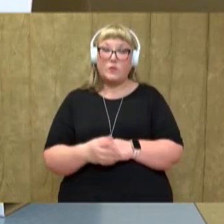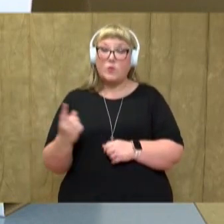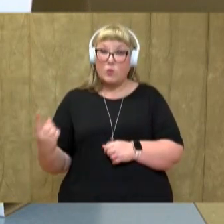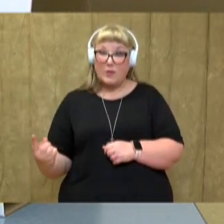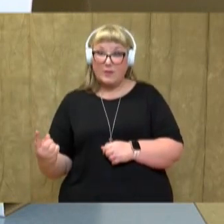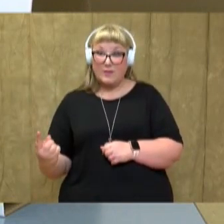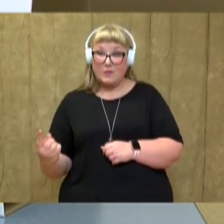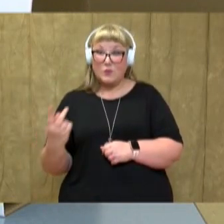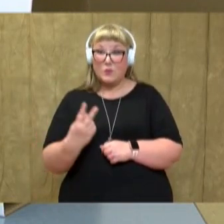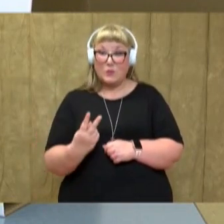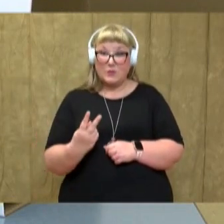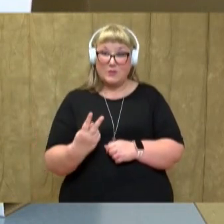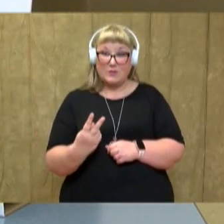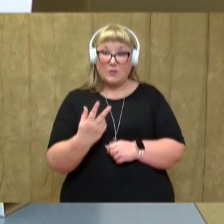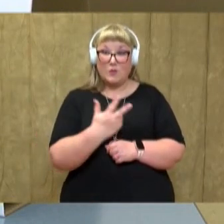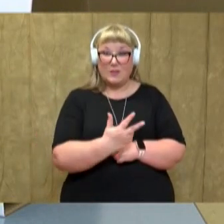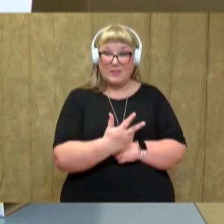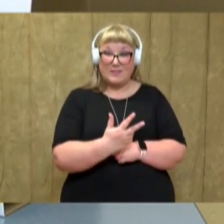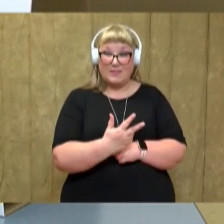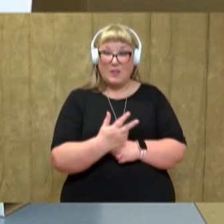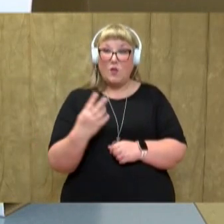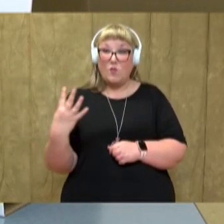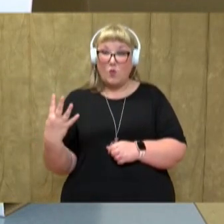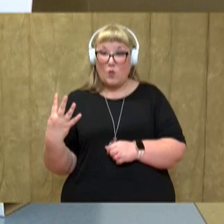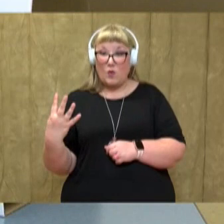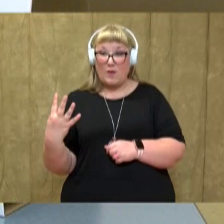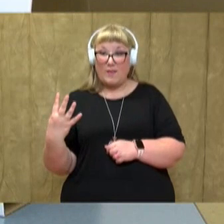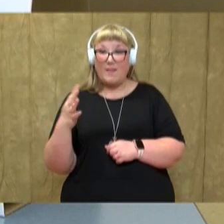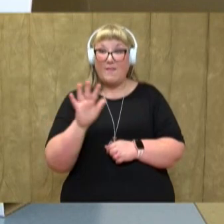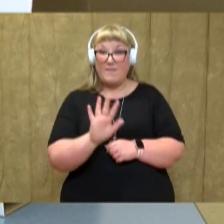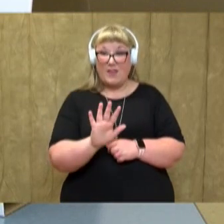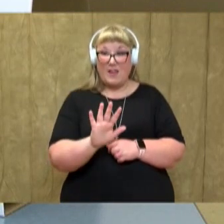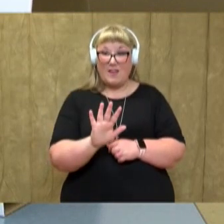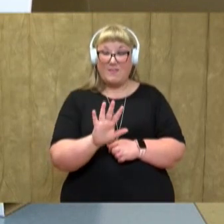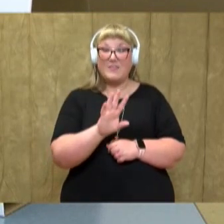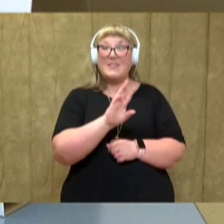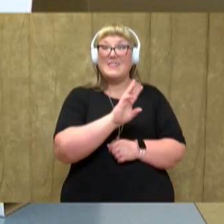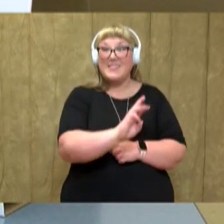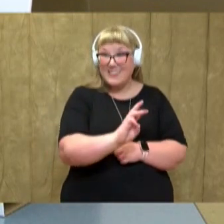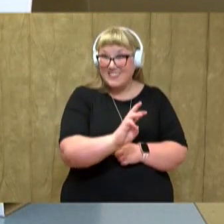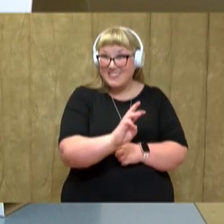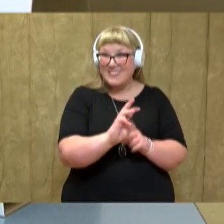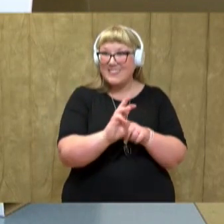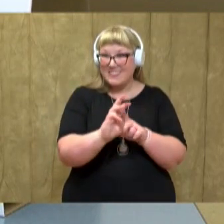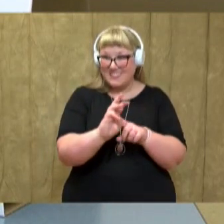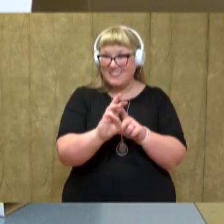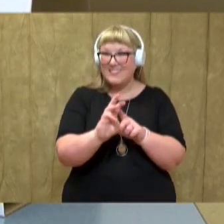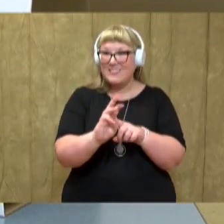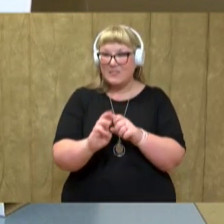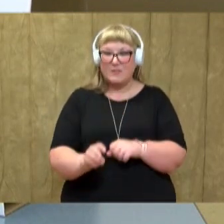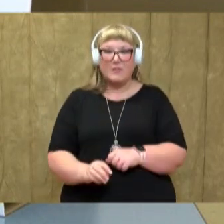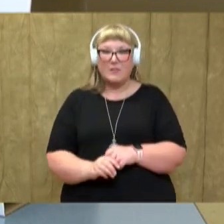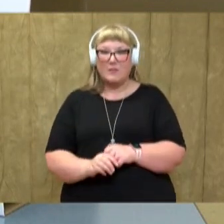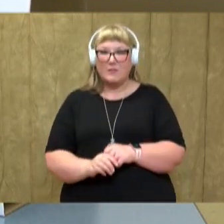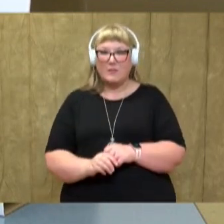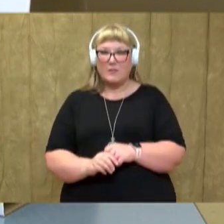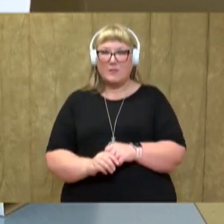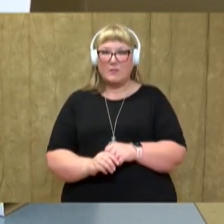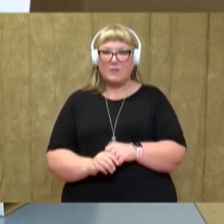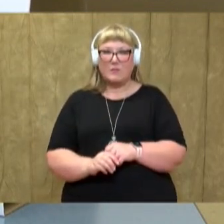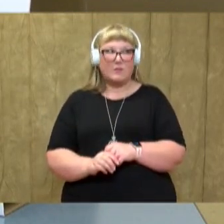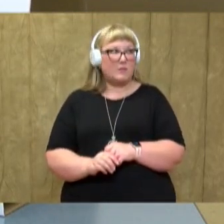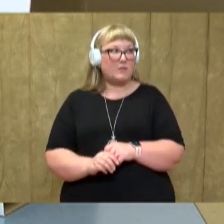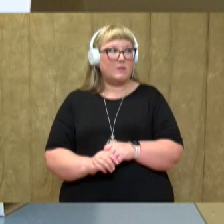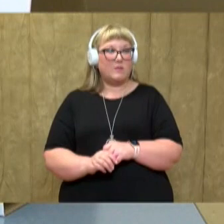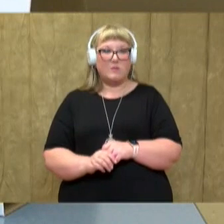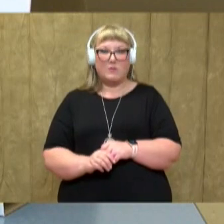1, 2, 3, 4, 5, 6. Excellent job. We solved it with another